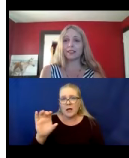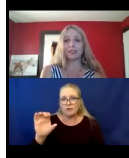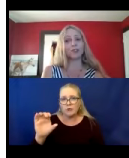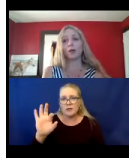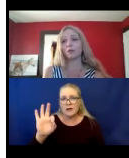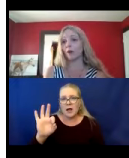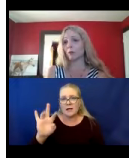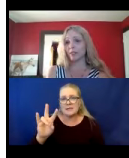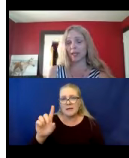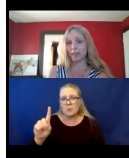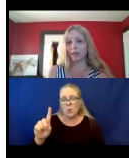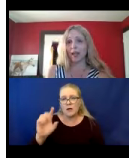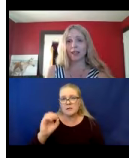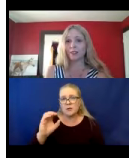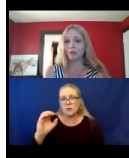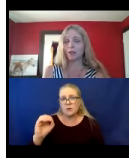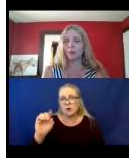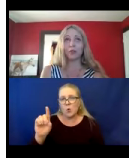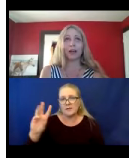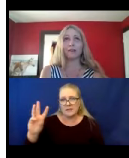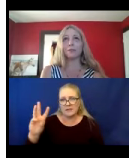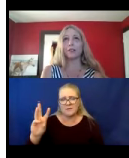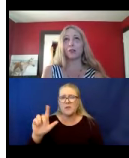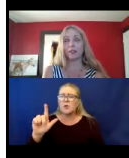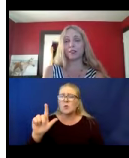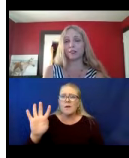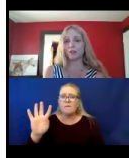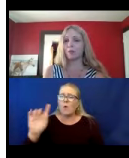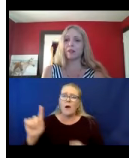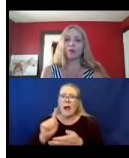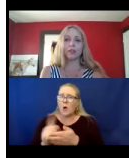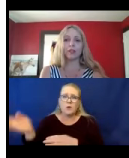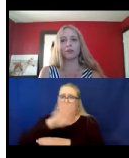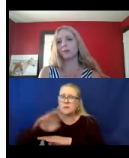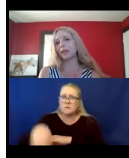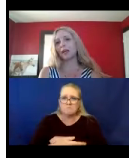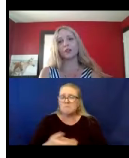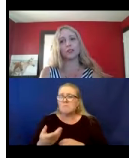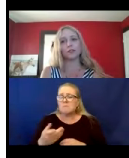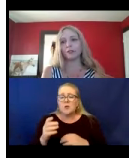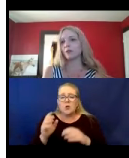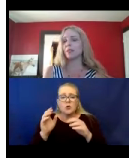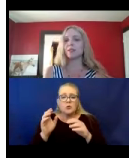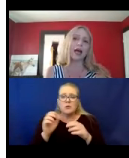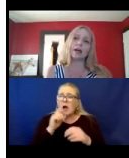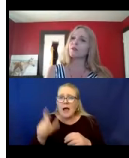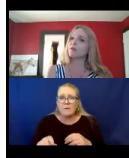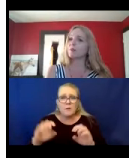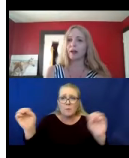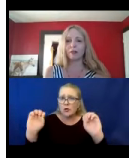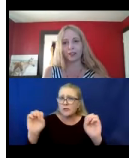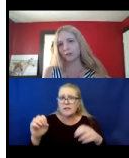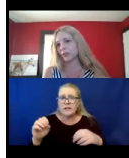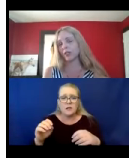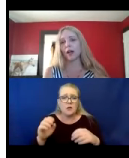1-800-971-0016. It's 24 hours a day and it's available. You don't have to be in a crisis. You can be lonely, you can be anxious, you can be sad, you